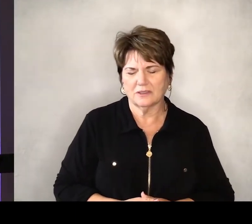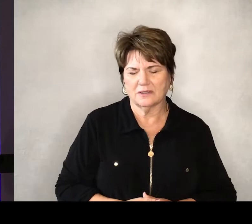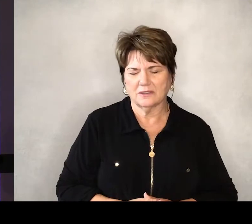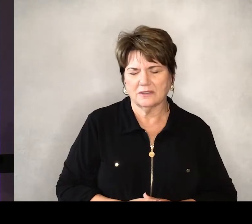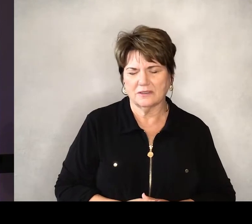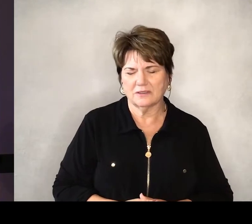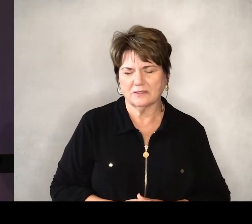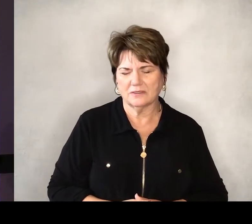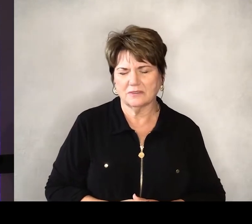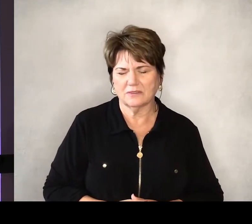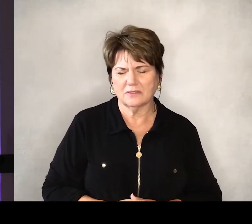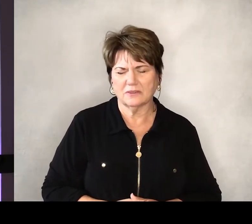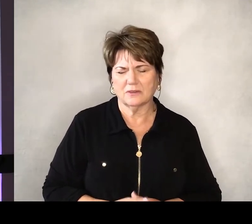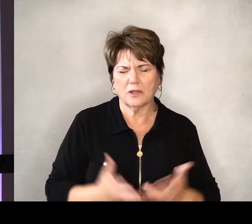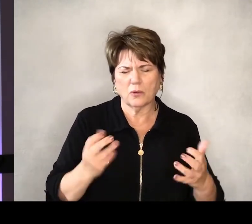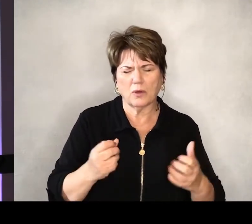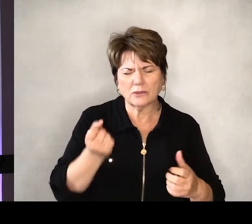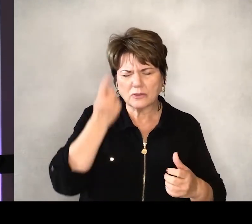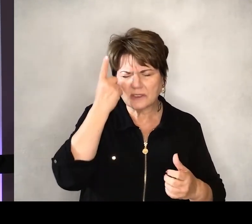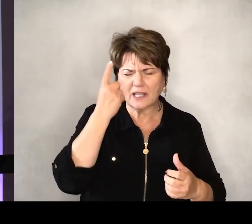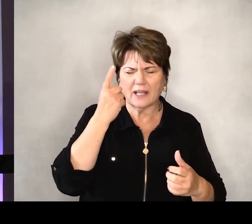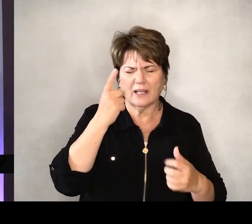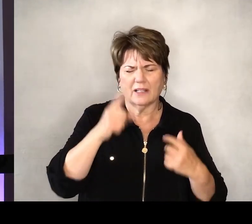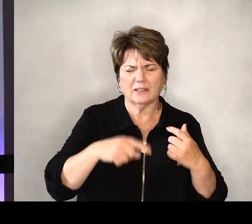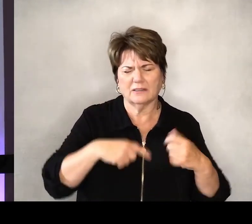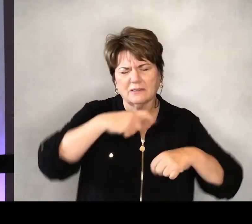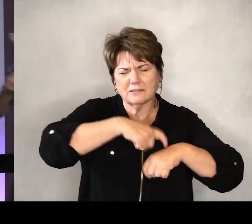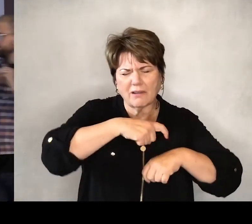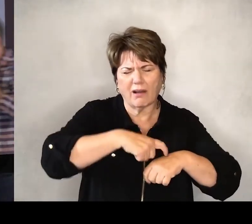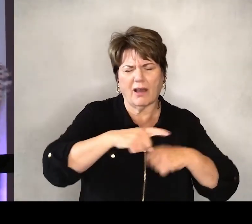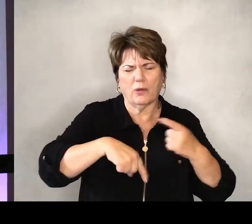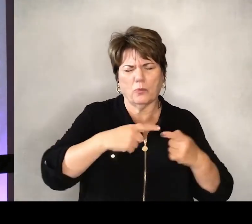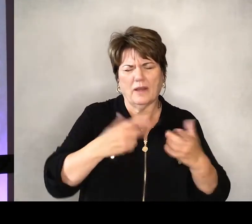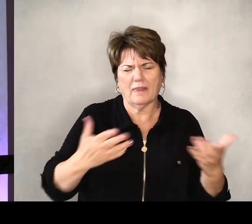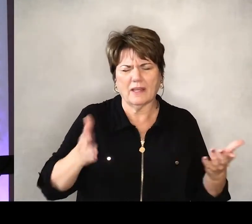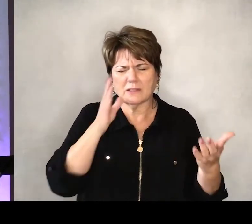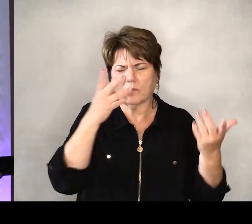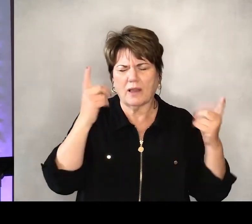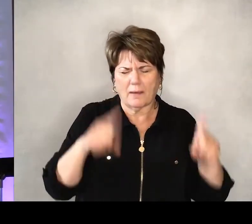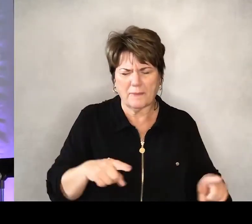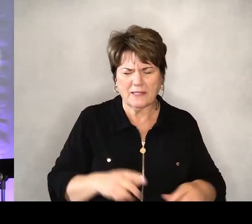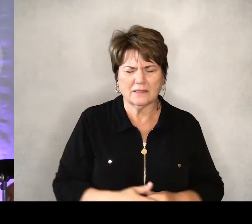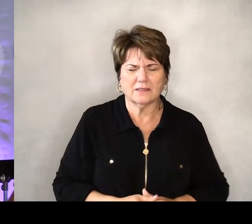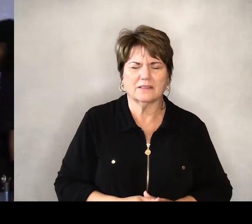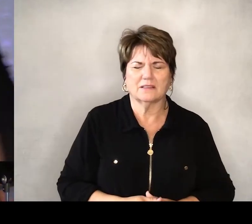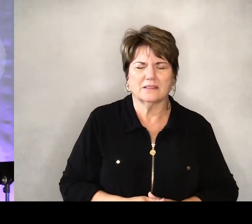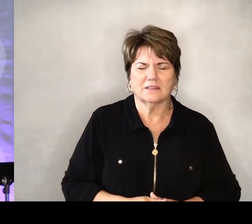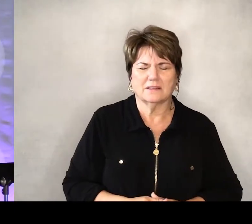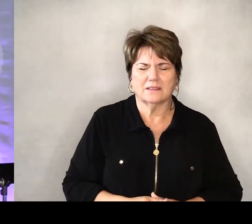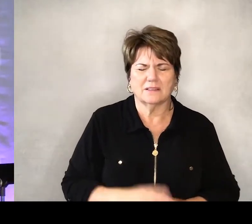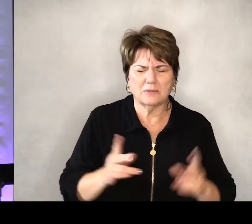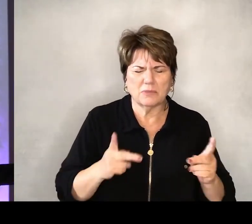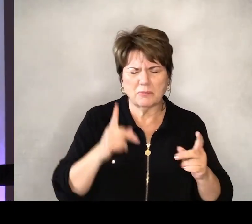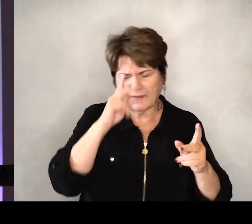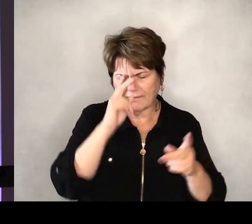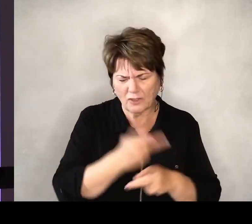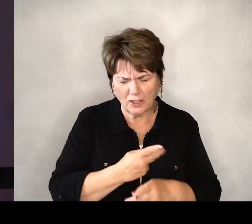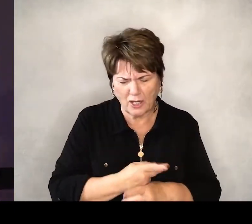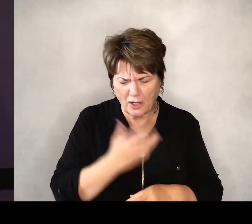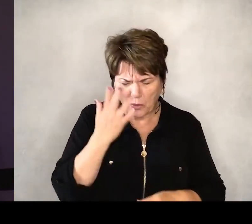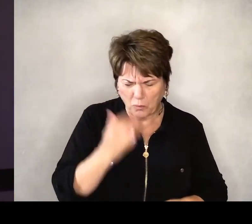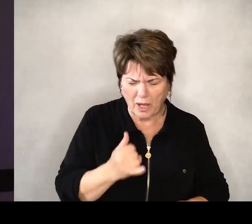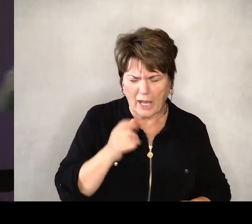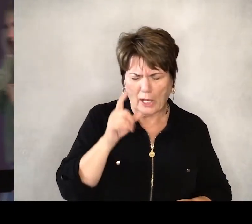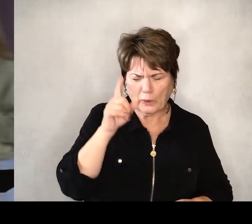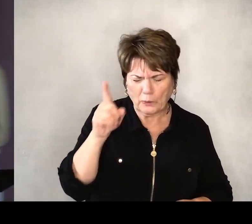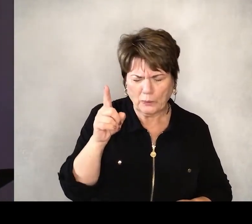who have been trying to figure out the time that something's going to take place. They've tried to figure out exactly why it is